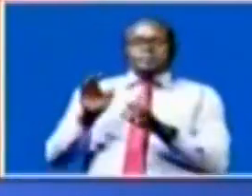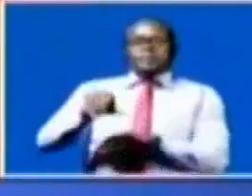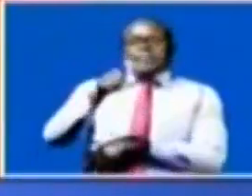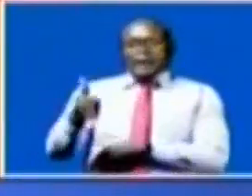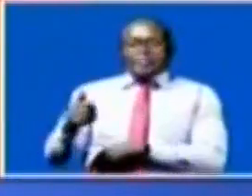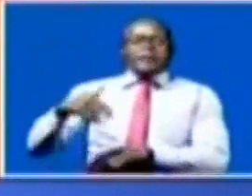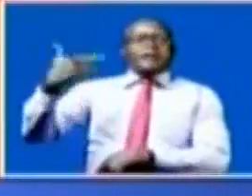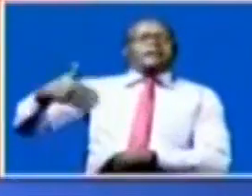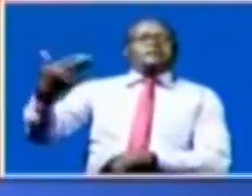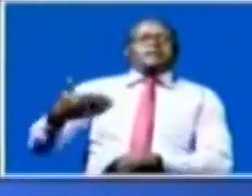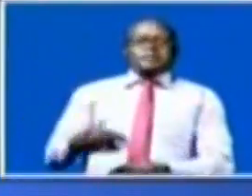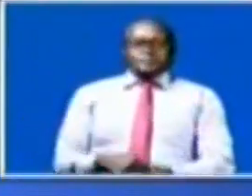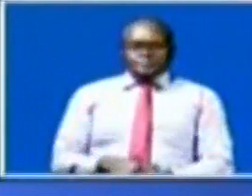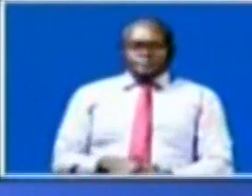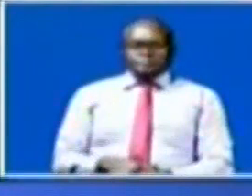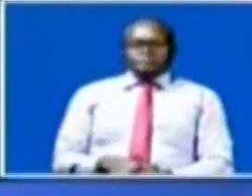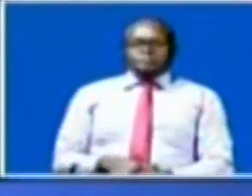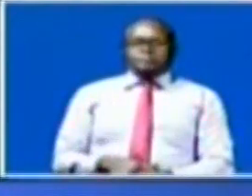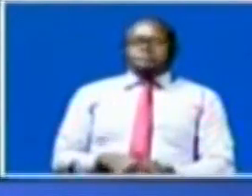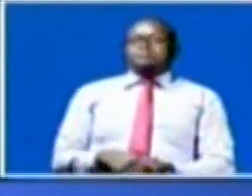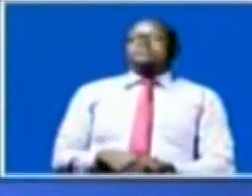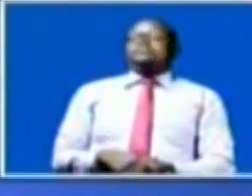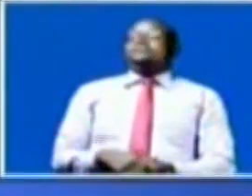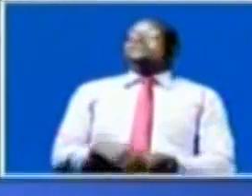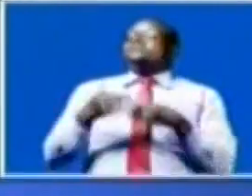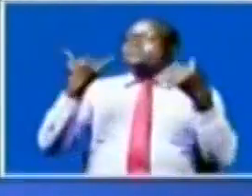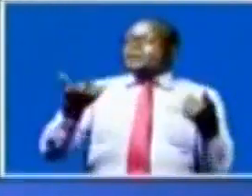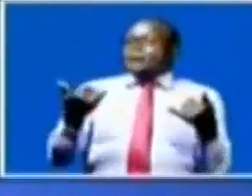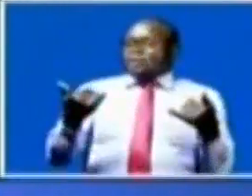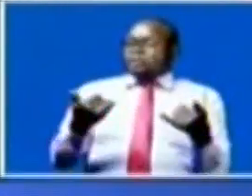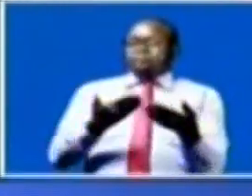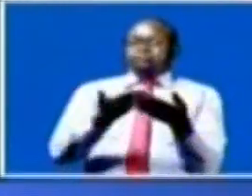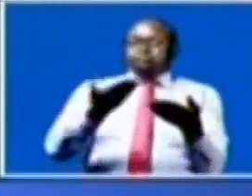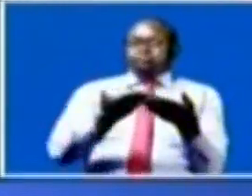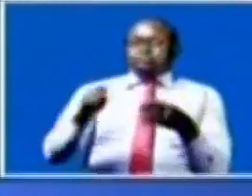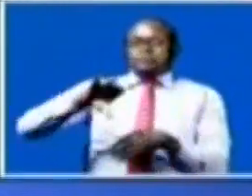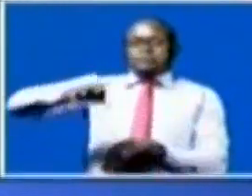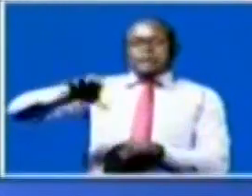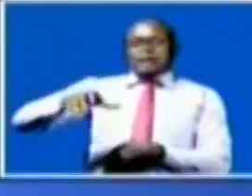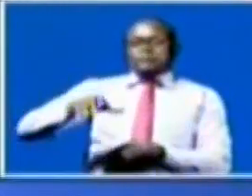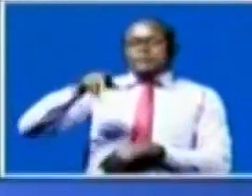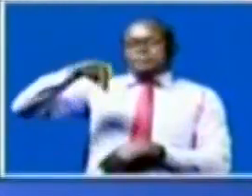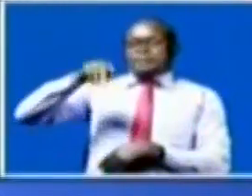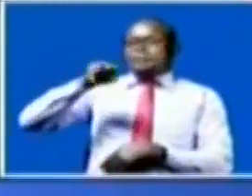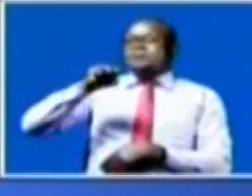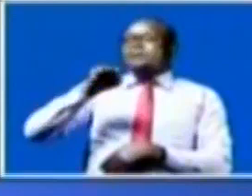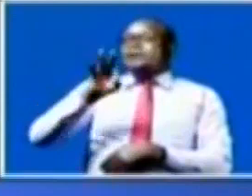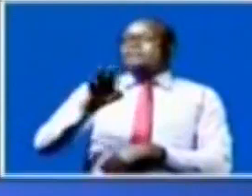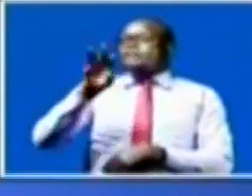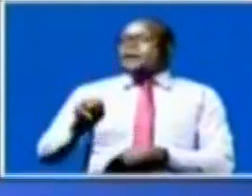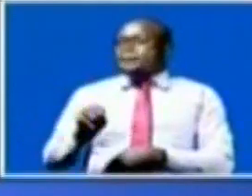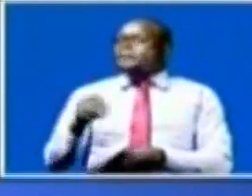on a daily basis. When it comes to the current and development expenditure of counties, the PFM Act requires that at